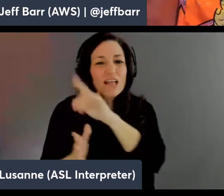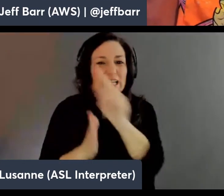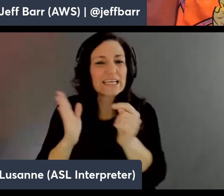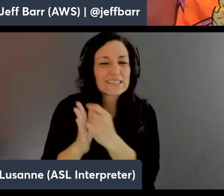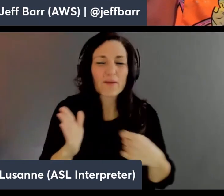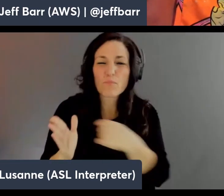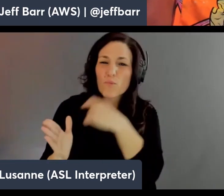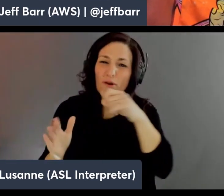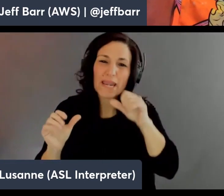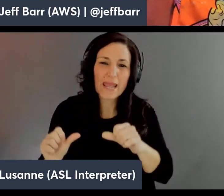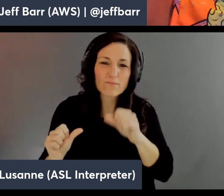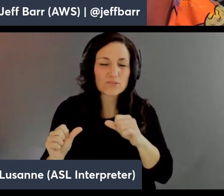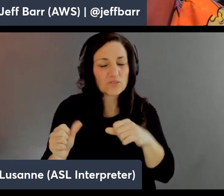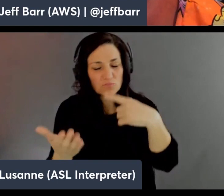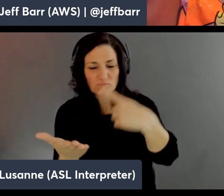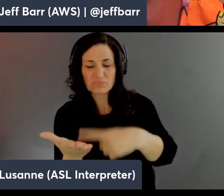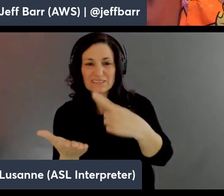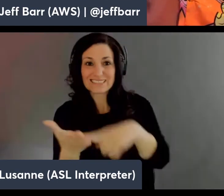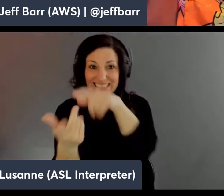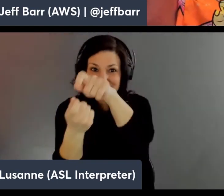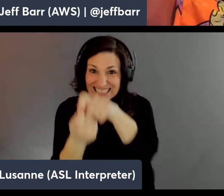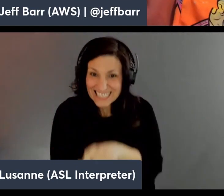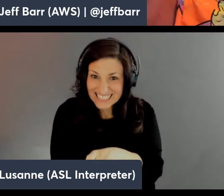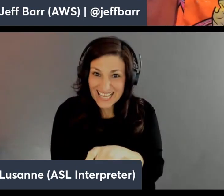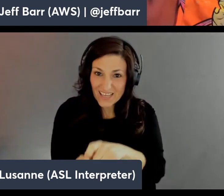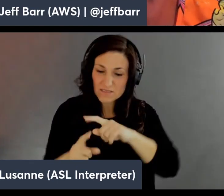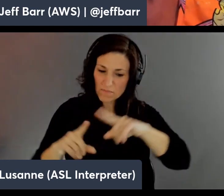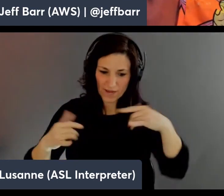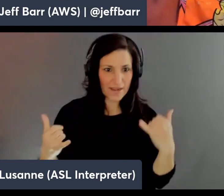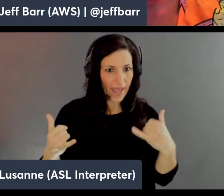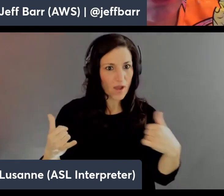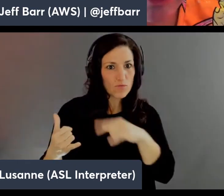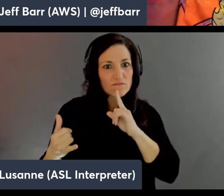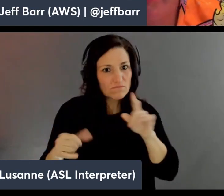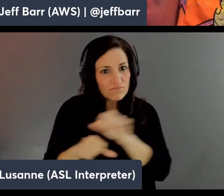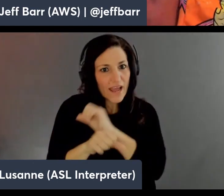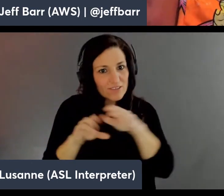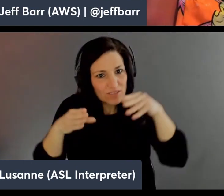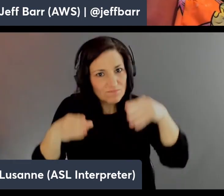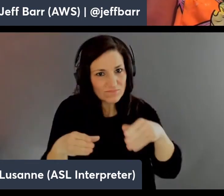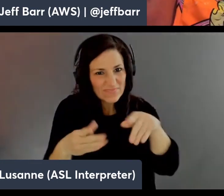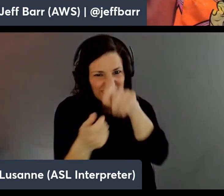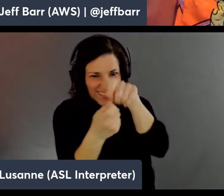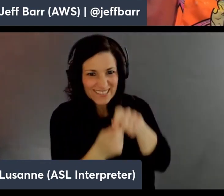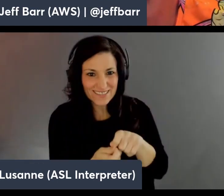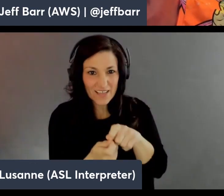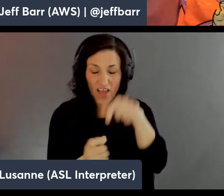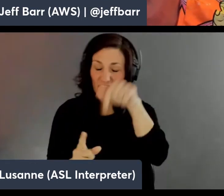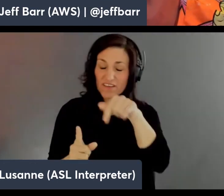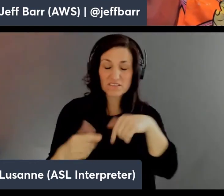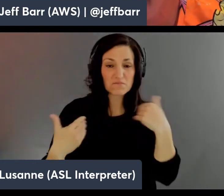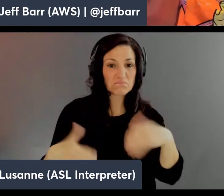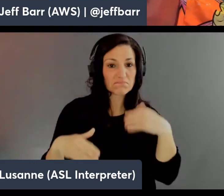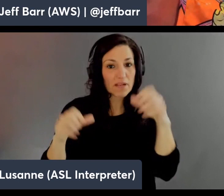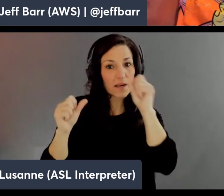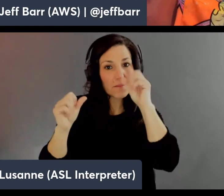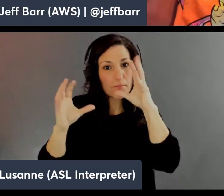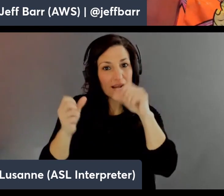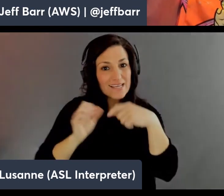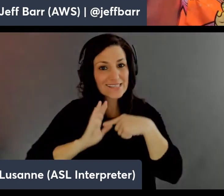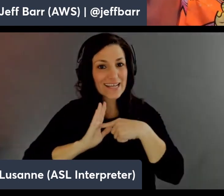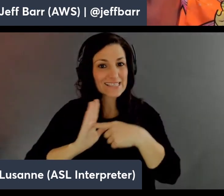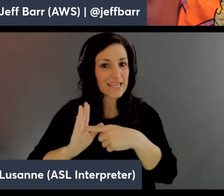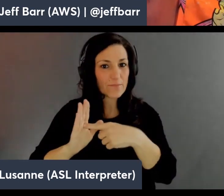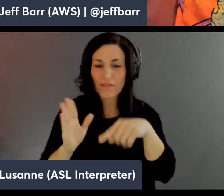talk so much about the details, but now we actually can. And like this to me is an amazing example of how much it